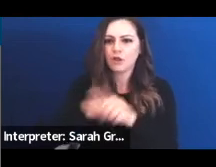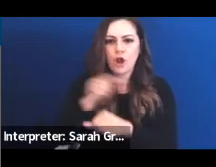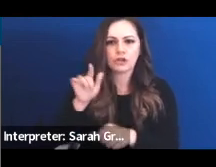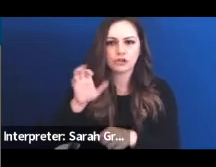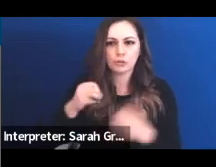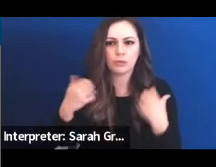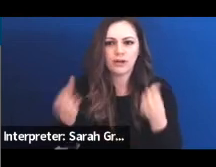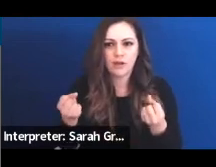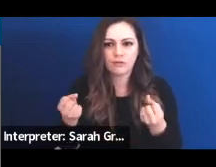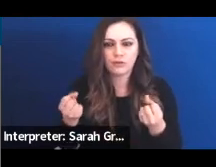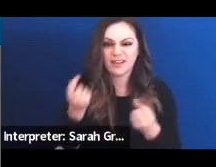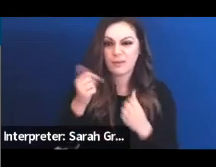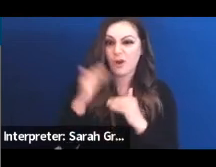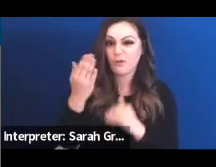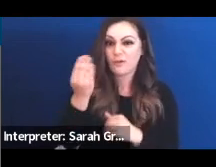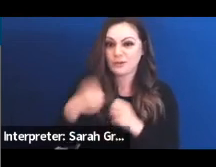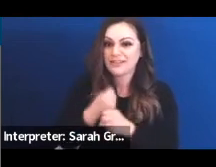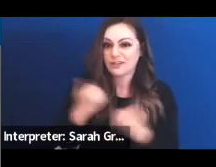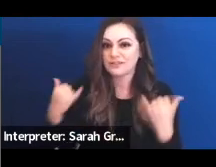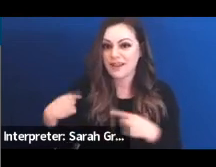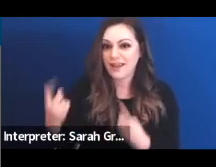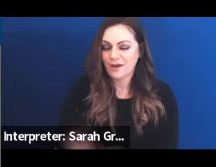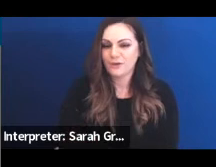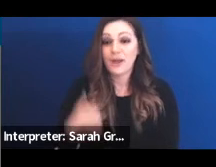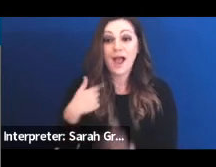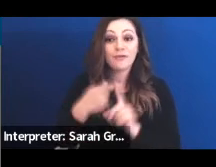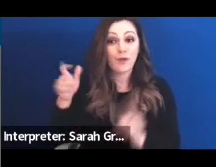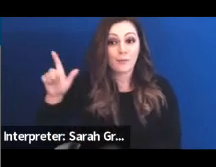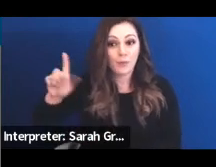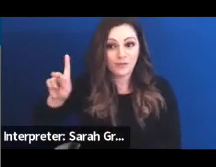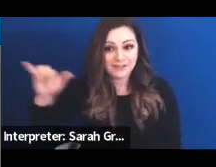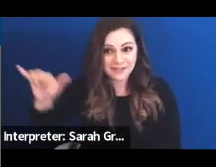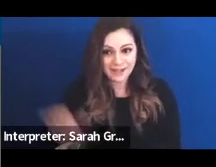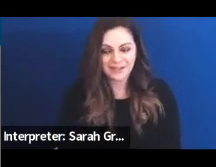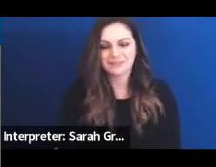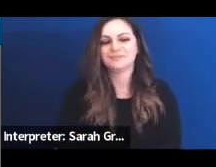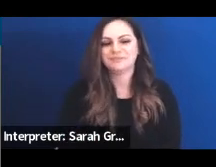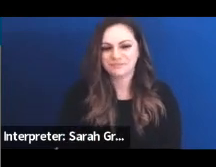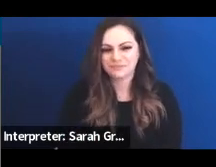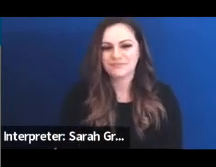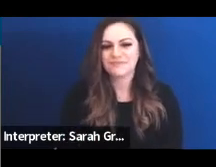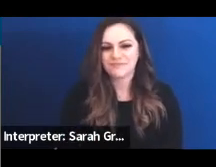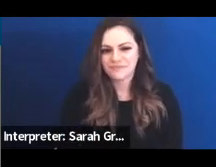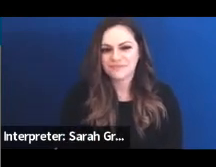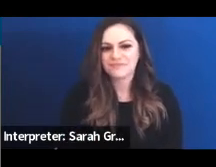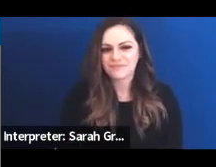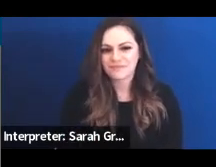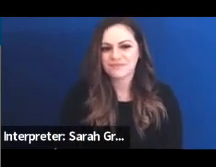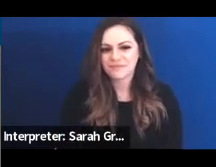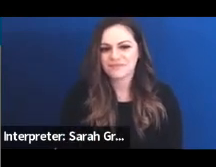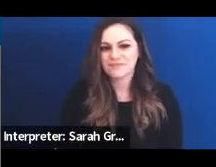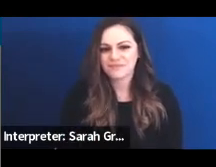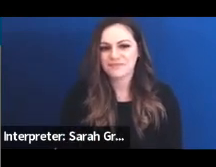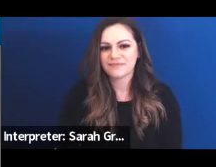14 years. I'm from Louisville, Kentucky, and found a thriving